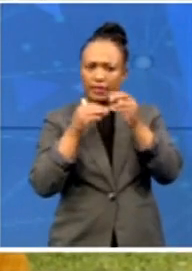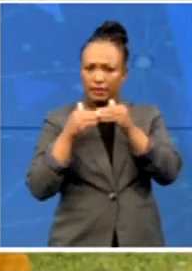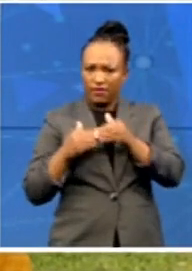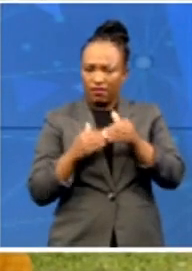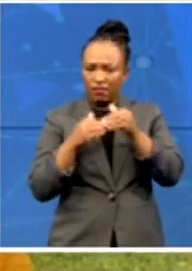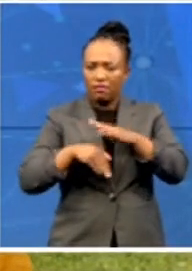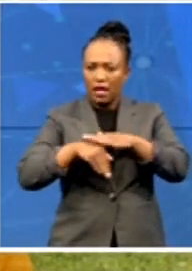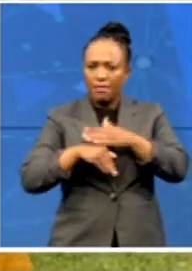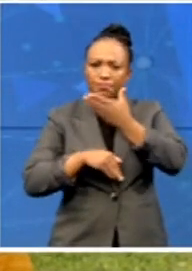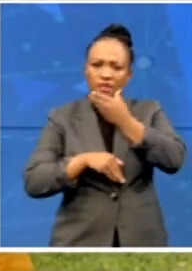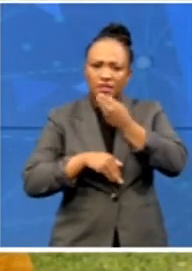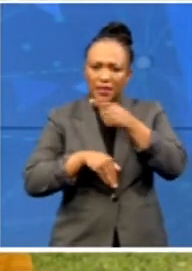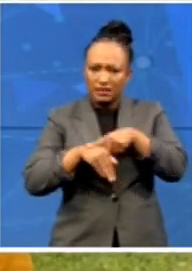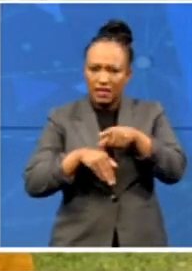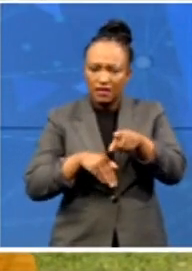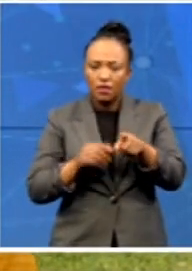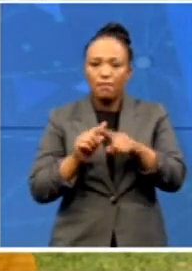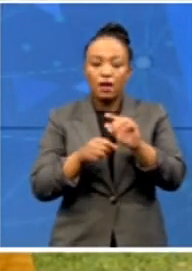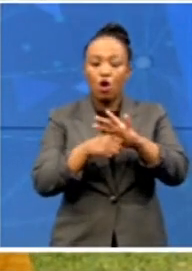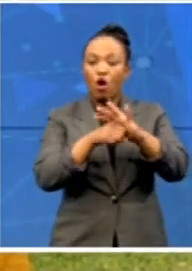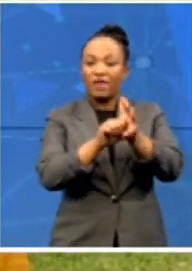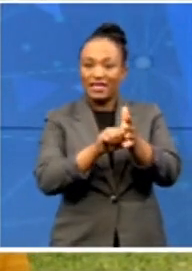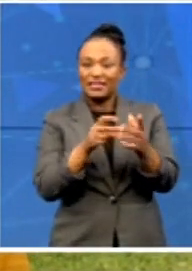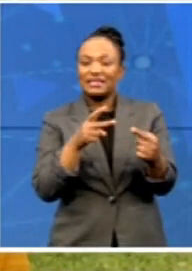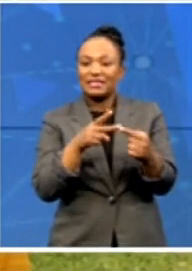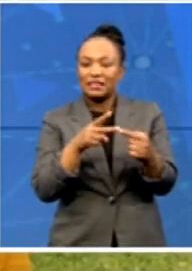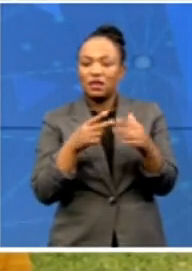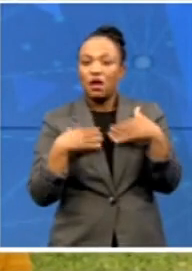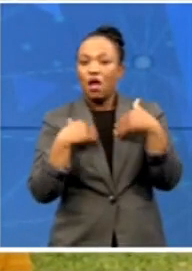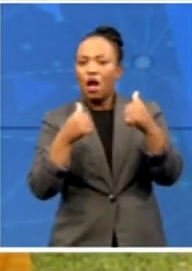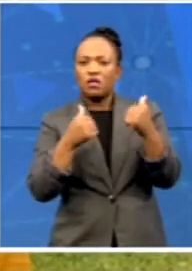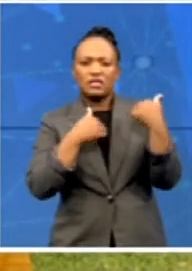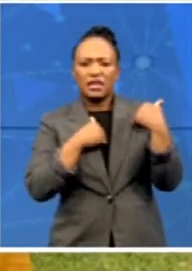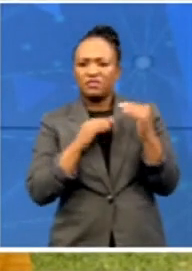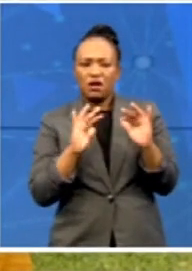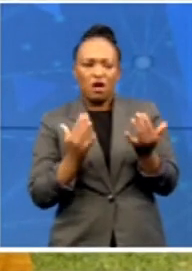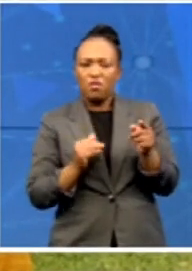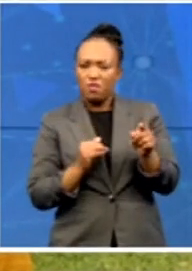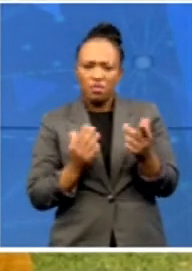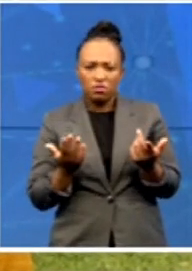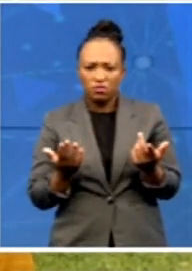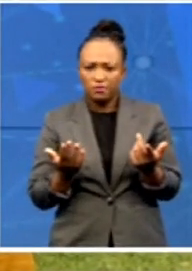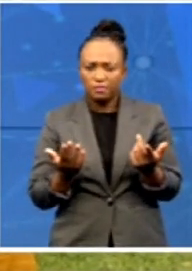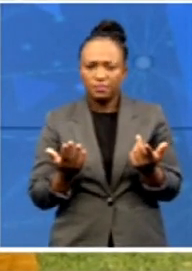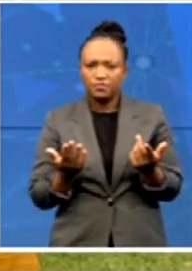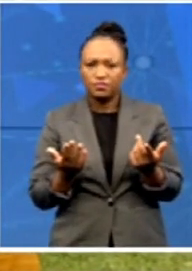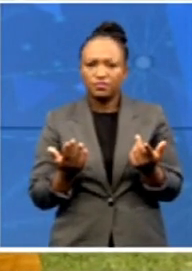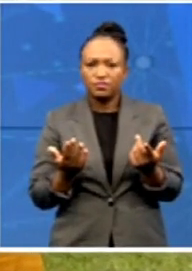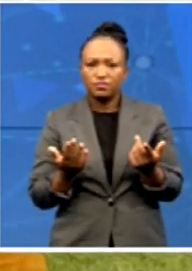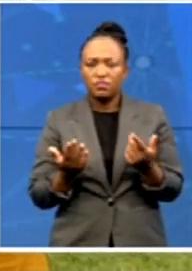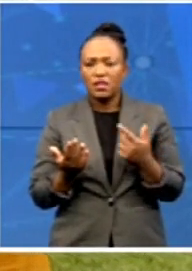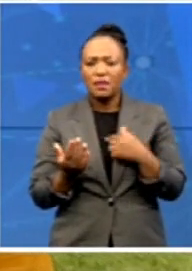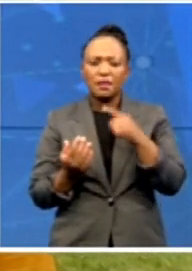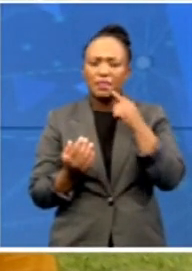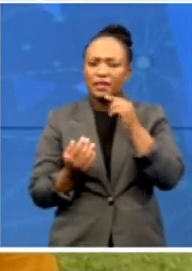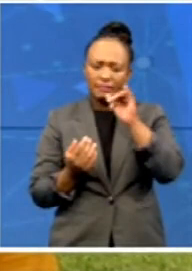is another. What about health safety in your province, Lwandile? I'm just looking at the latest numbers, case